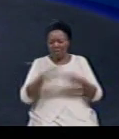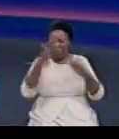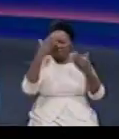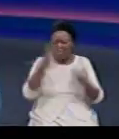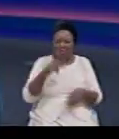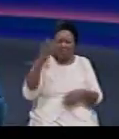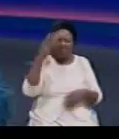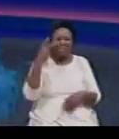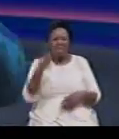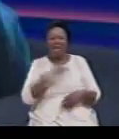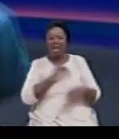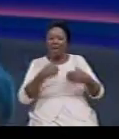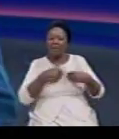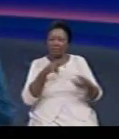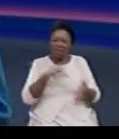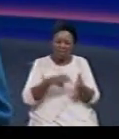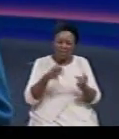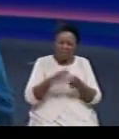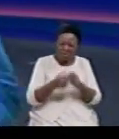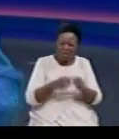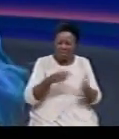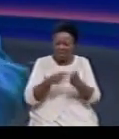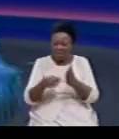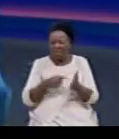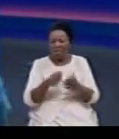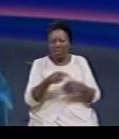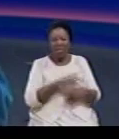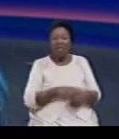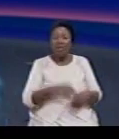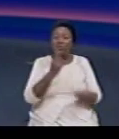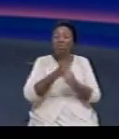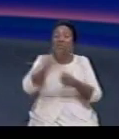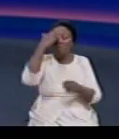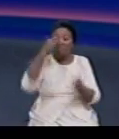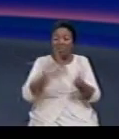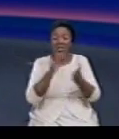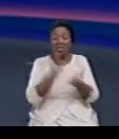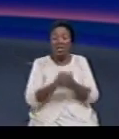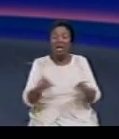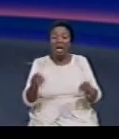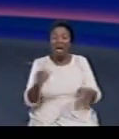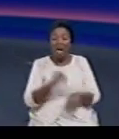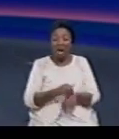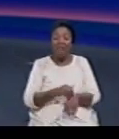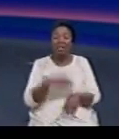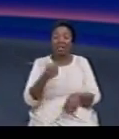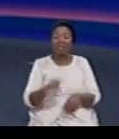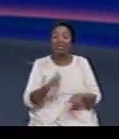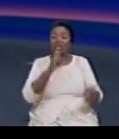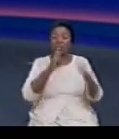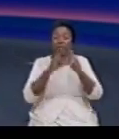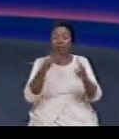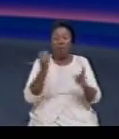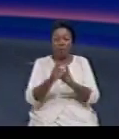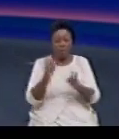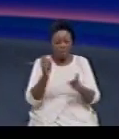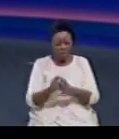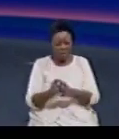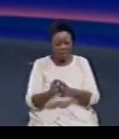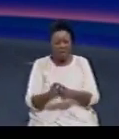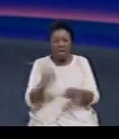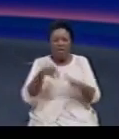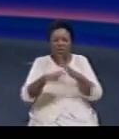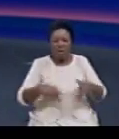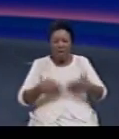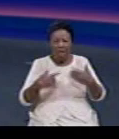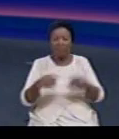another thing, but at the spoken word. Understand, in your life from today, say amen. In your life